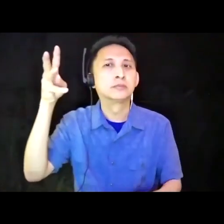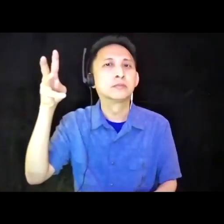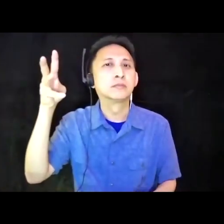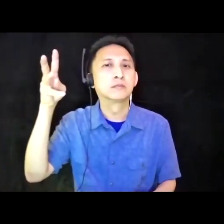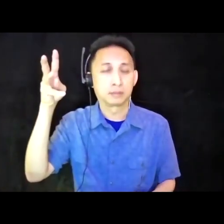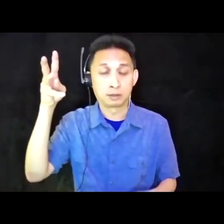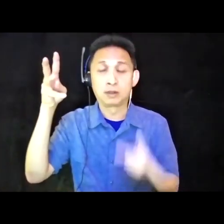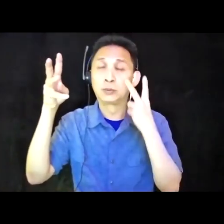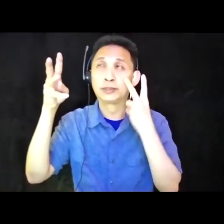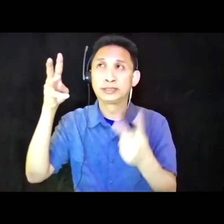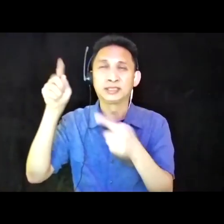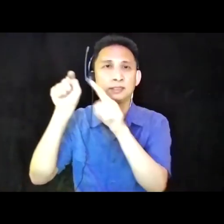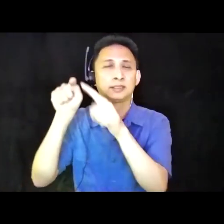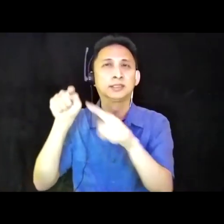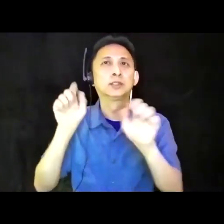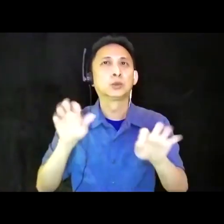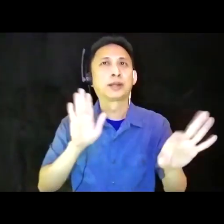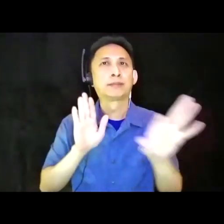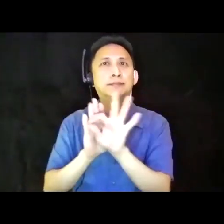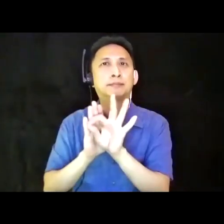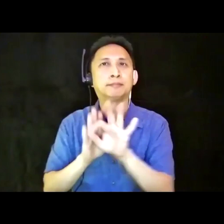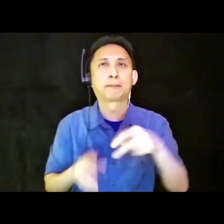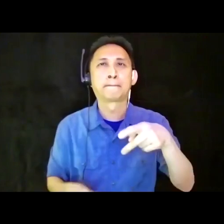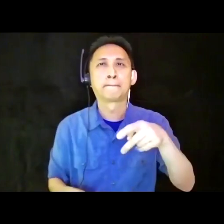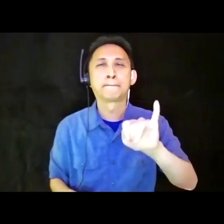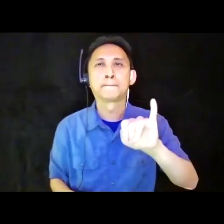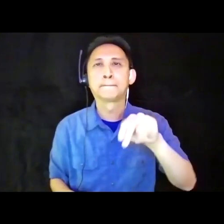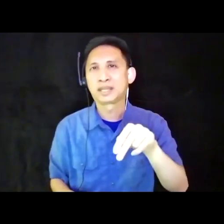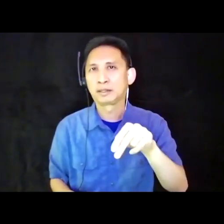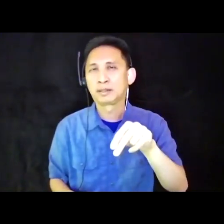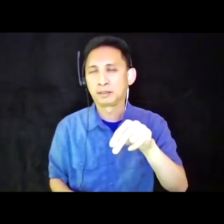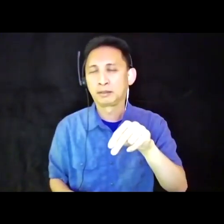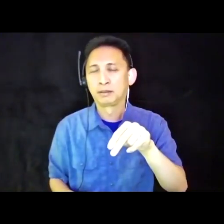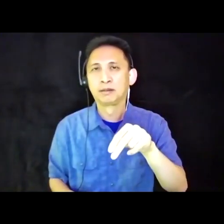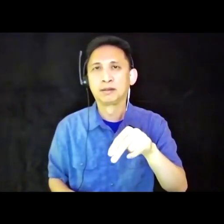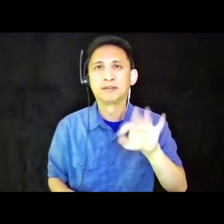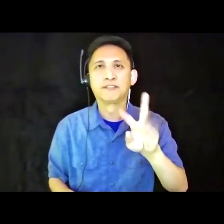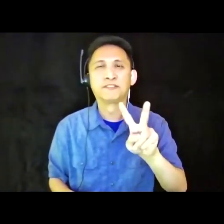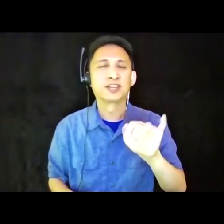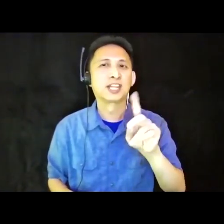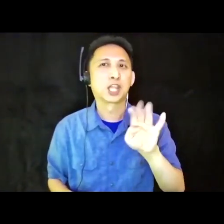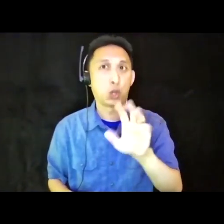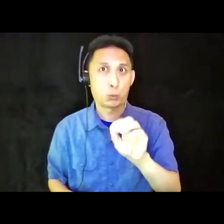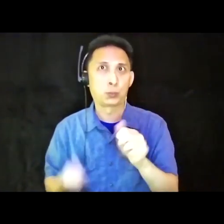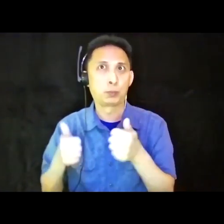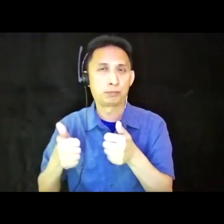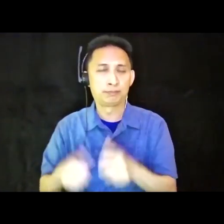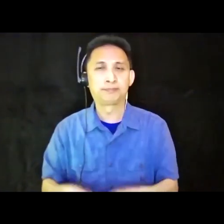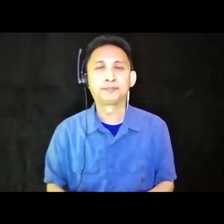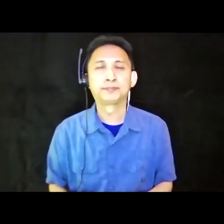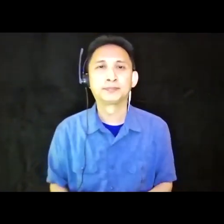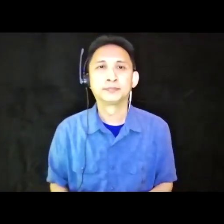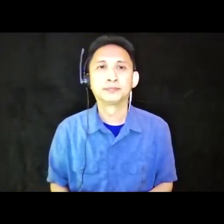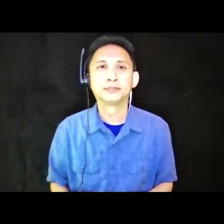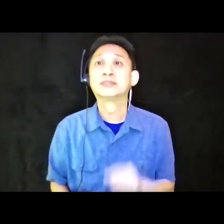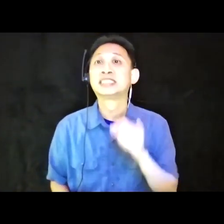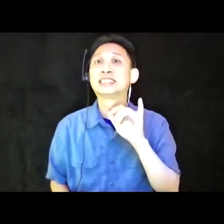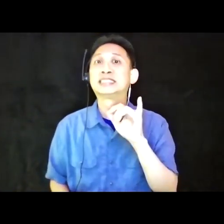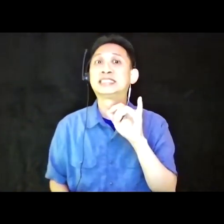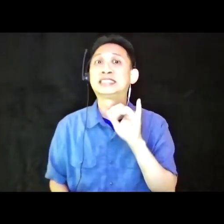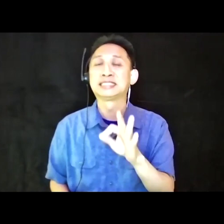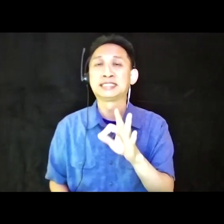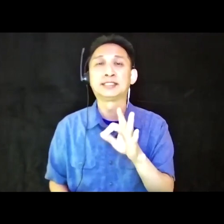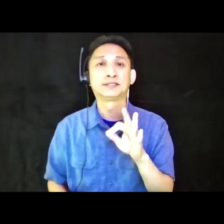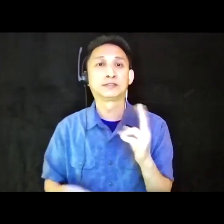right corner. Click on those and then you'll see an option that says pin video. Unfortunately, I'll note that this option is only available when you're